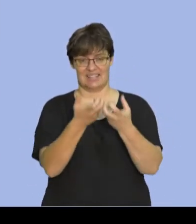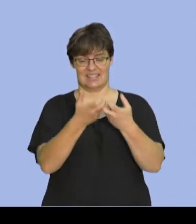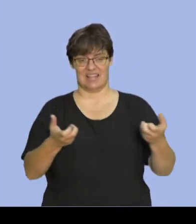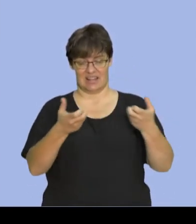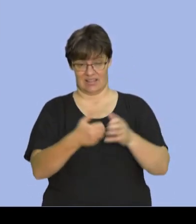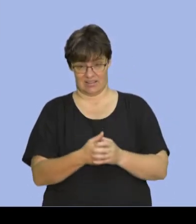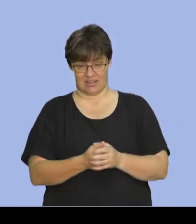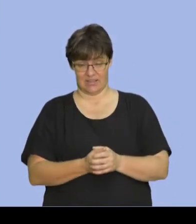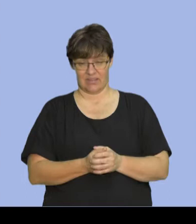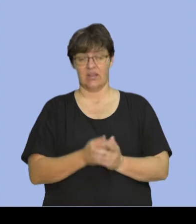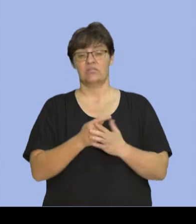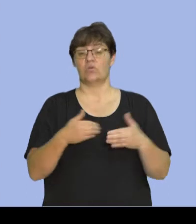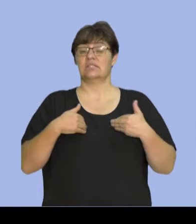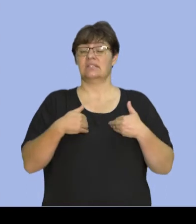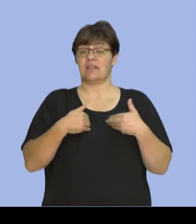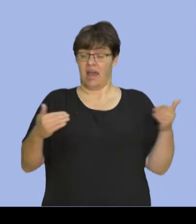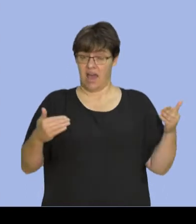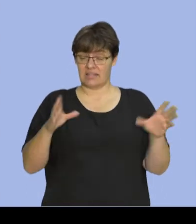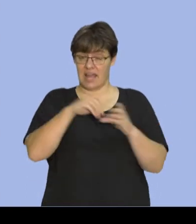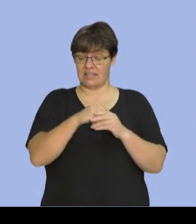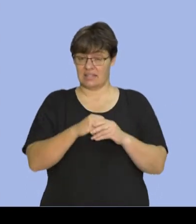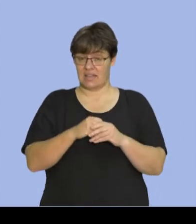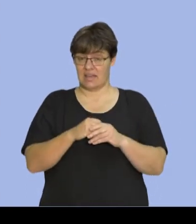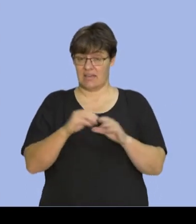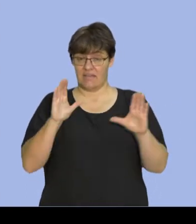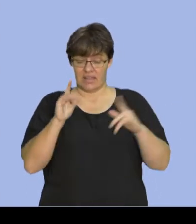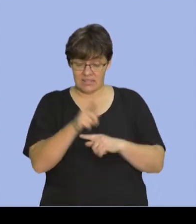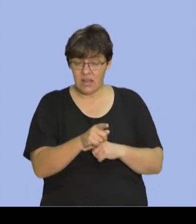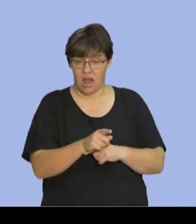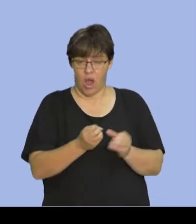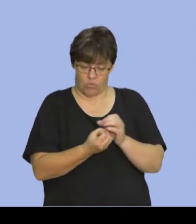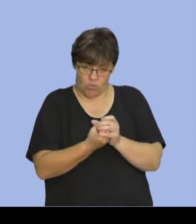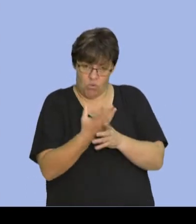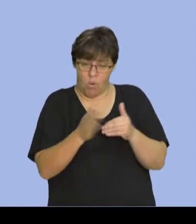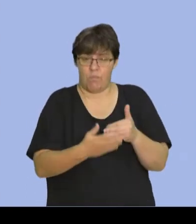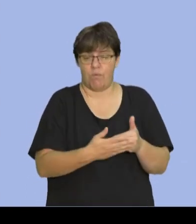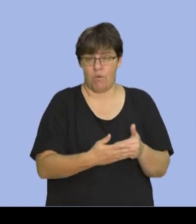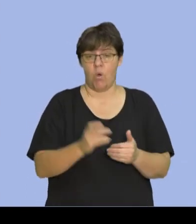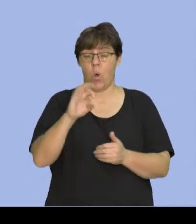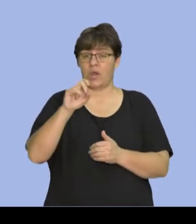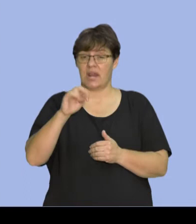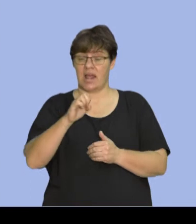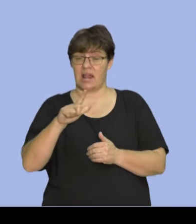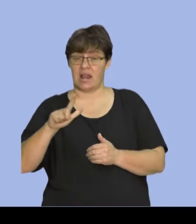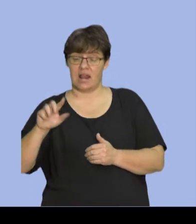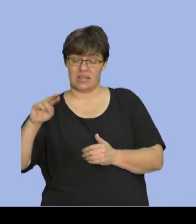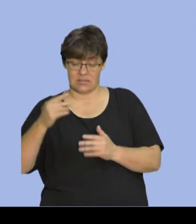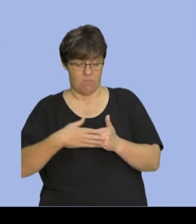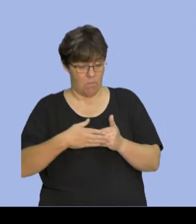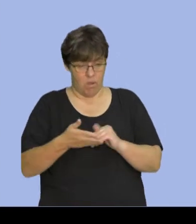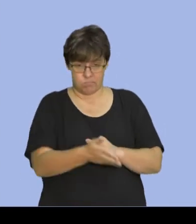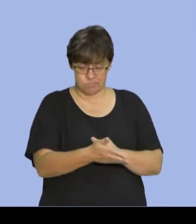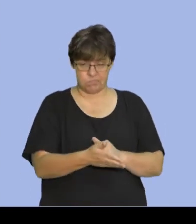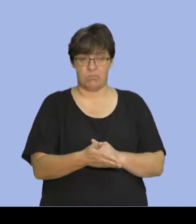at the beginning of interphase, the cell grows quickly, more organelles are made, and there's an increase in the number